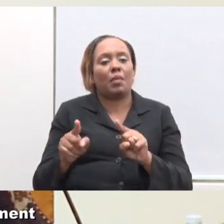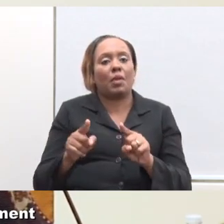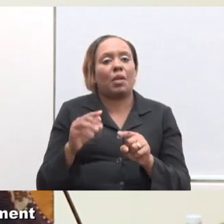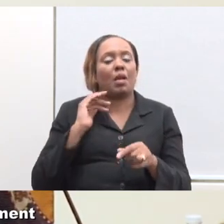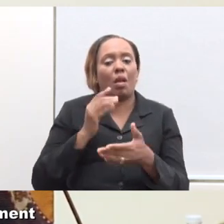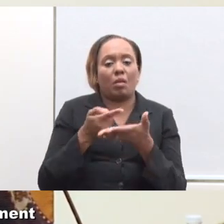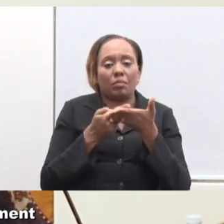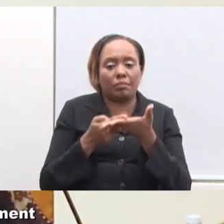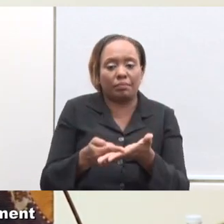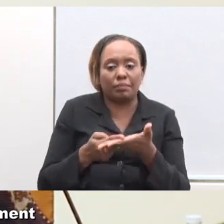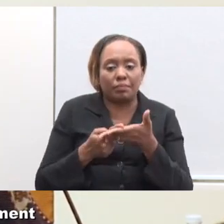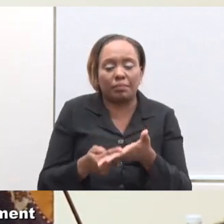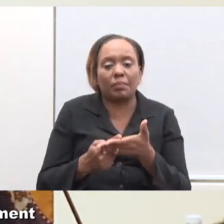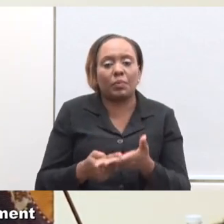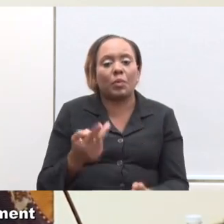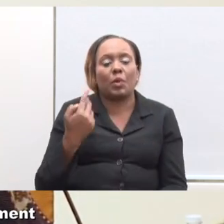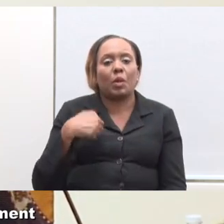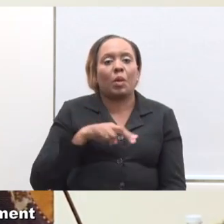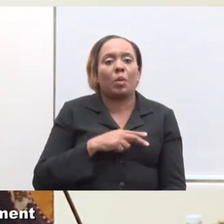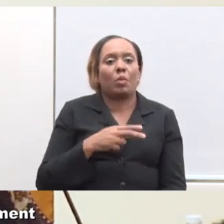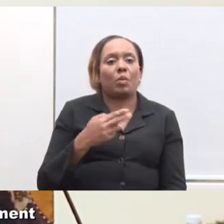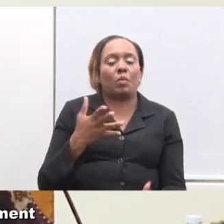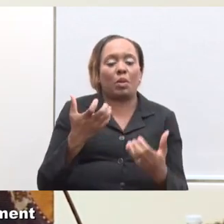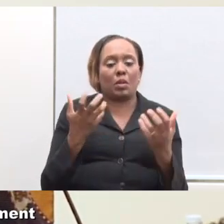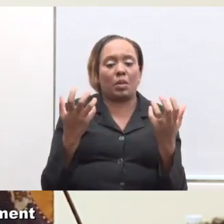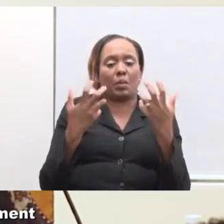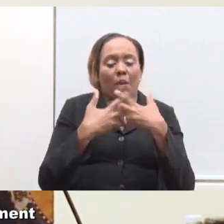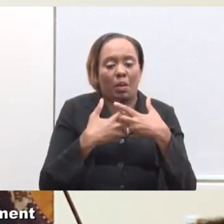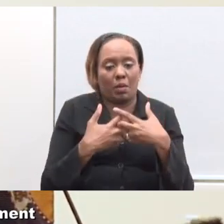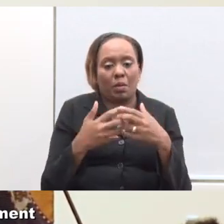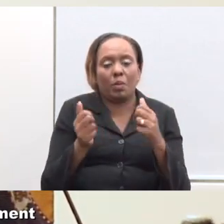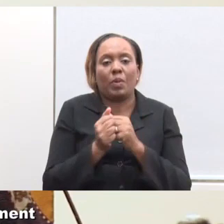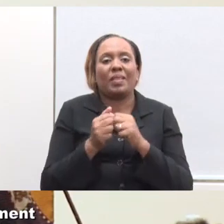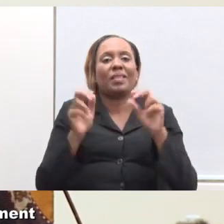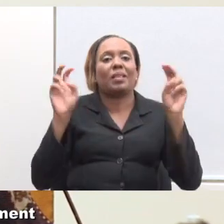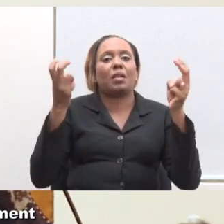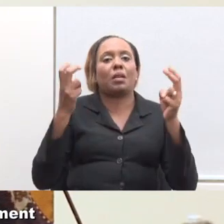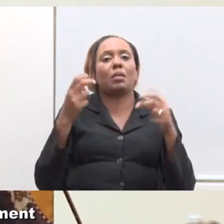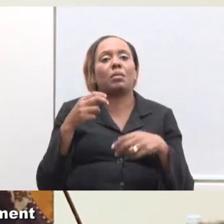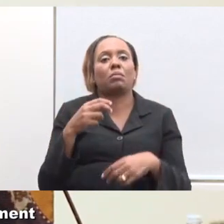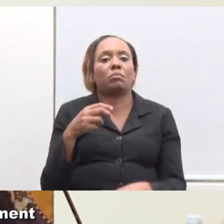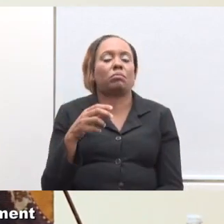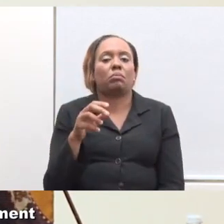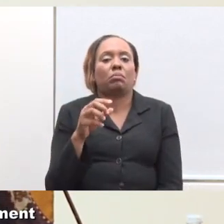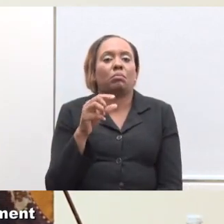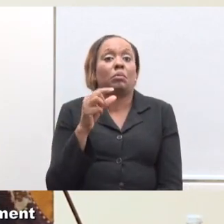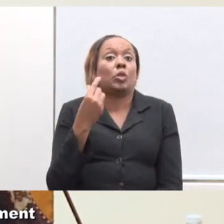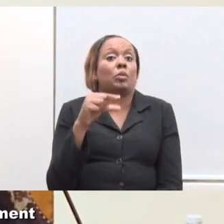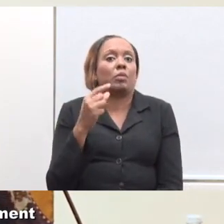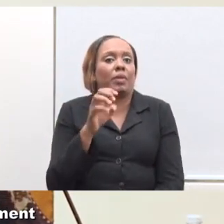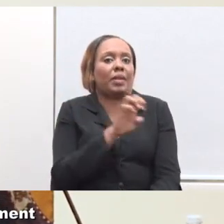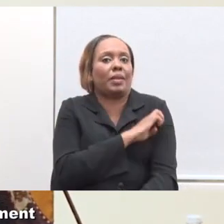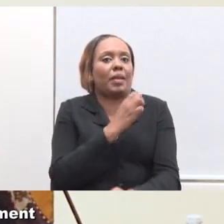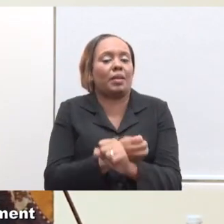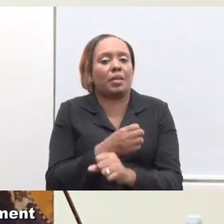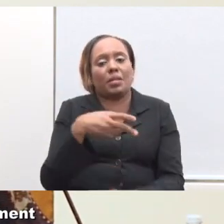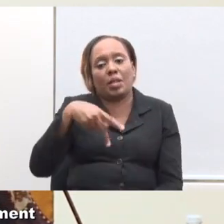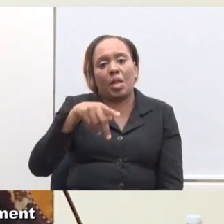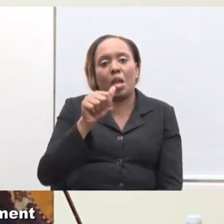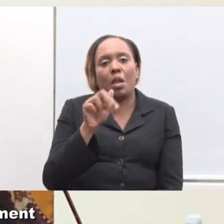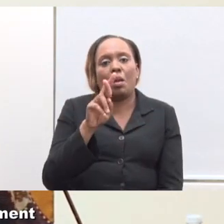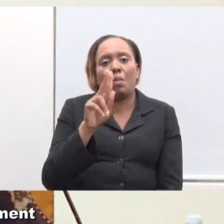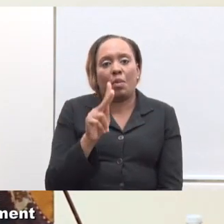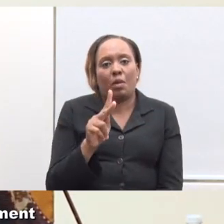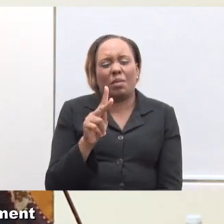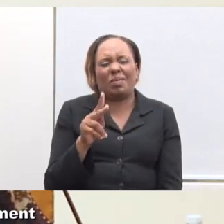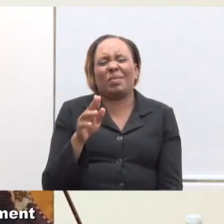therefore, agreeing to partner with them into this green energy park. And one of the results will see us not paying that $13